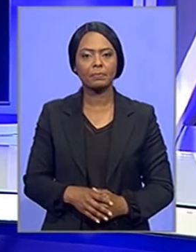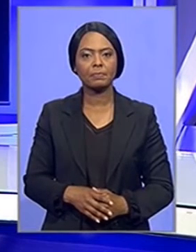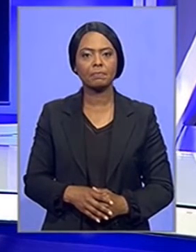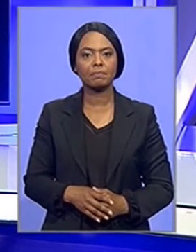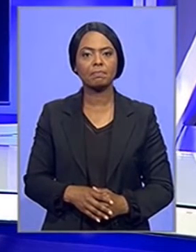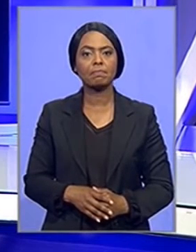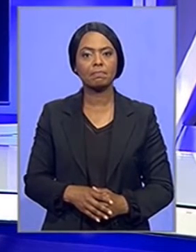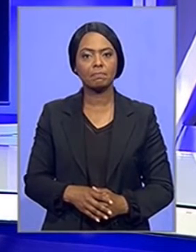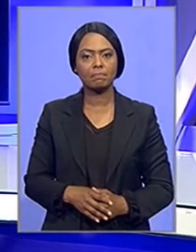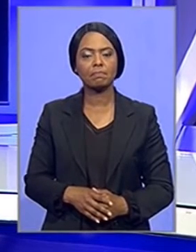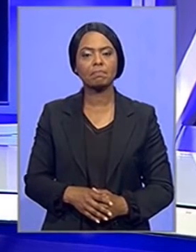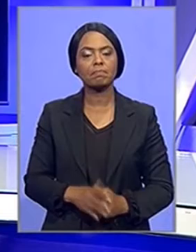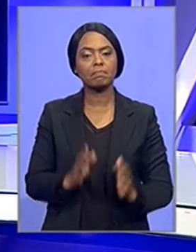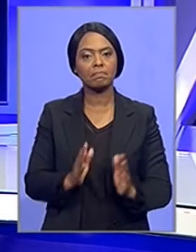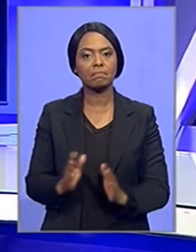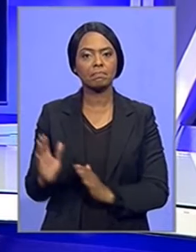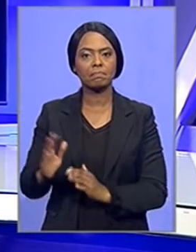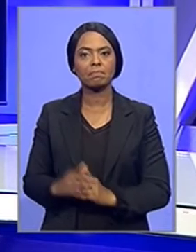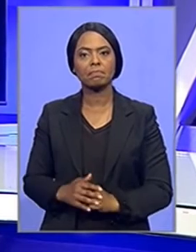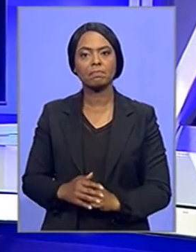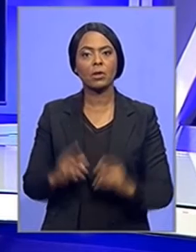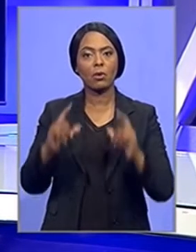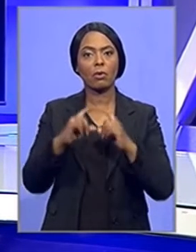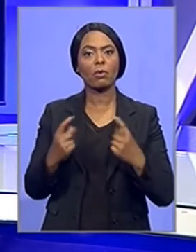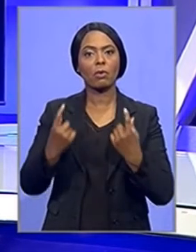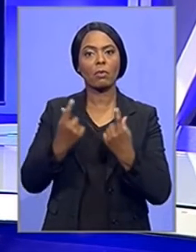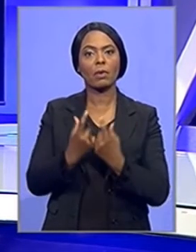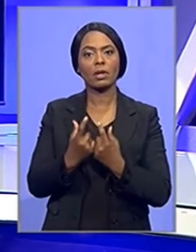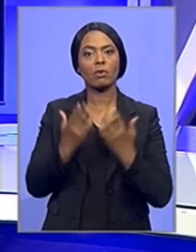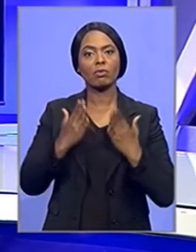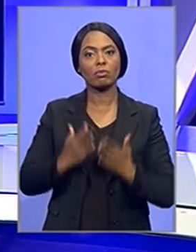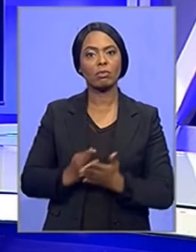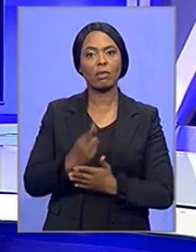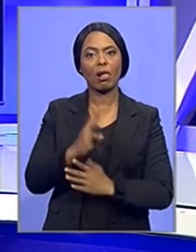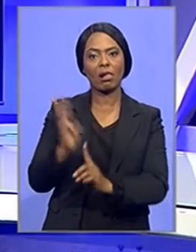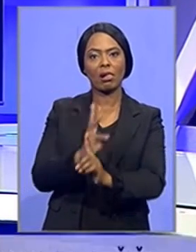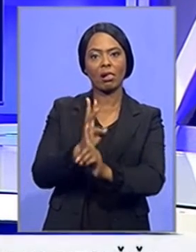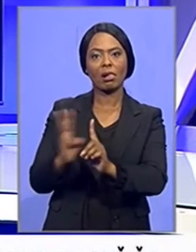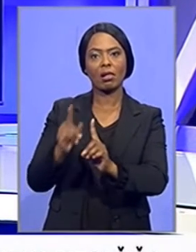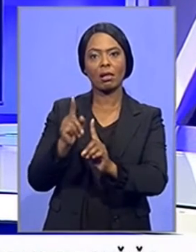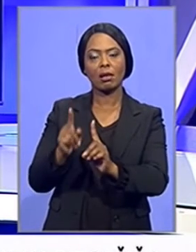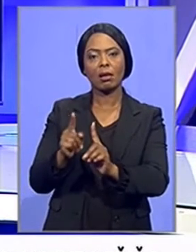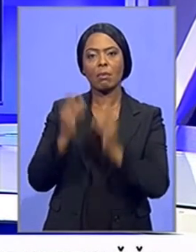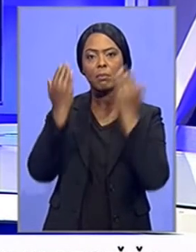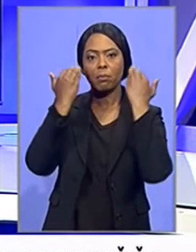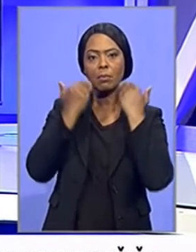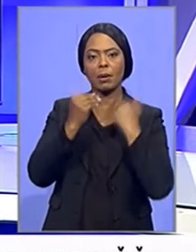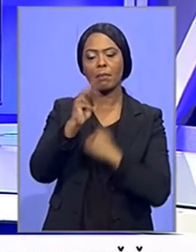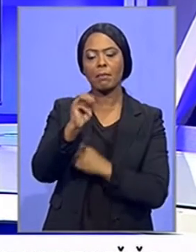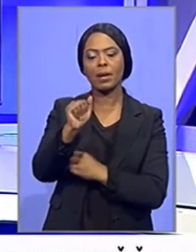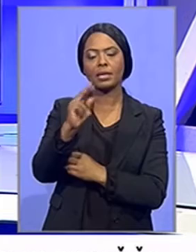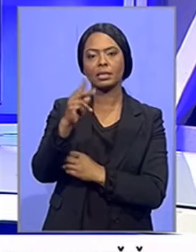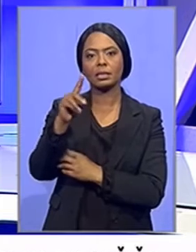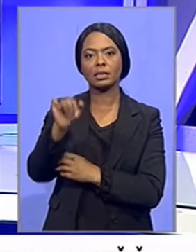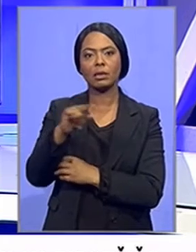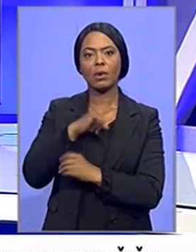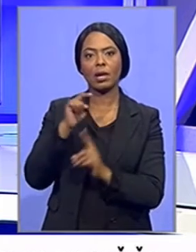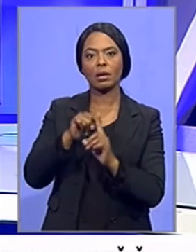Ge re tsena go tse dingwe, Khomisene ya Ditirelo Toka e hlwele ya gadika Moahlodi Mandisa Maya ka dipotšišo kgopelong ya gagwe ya go